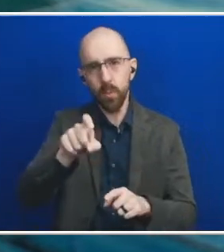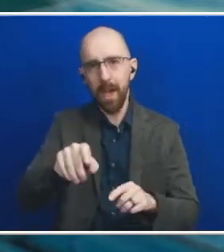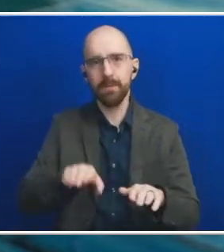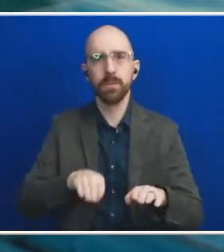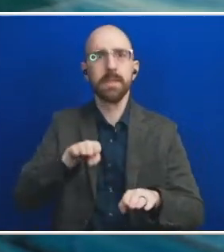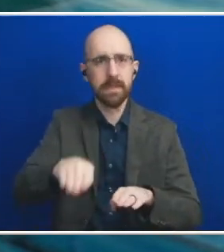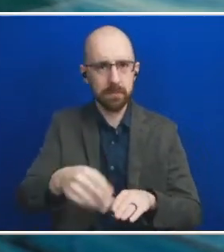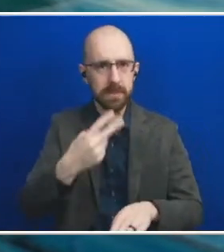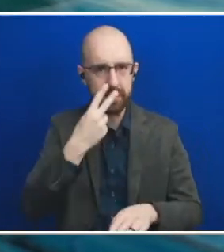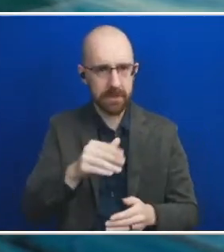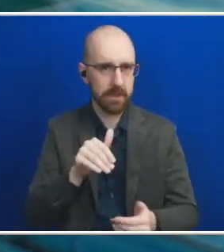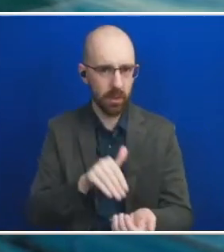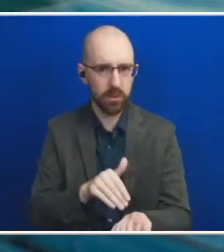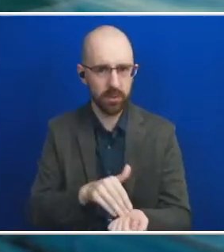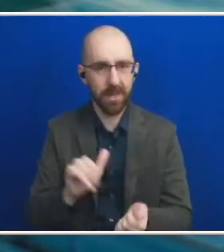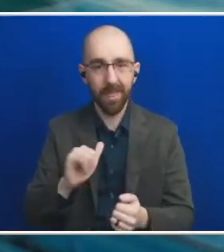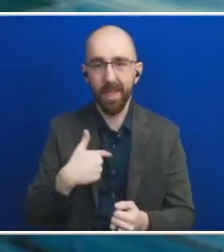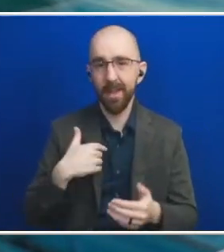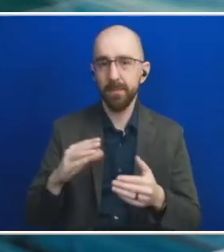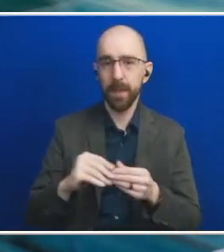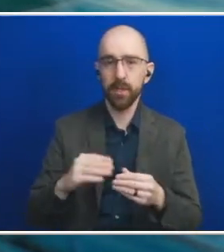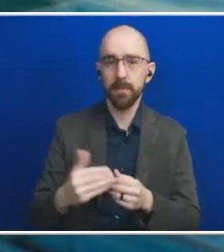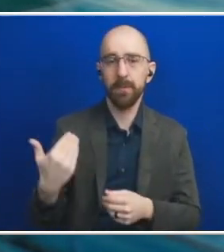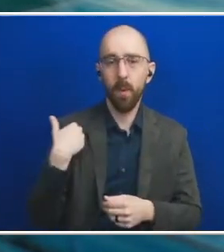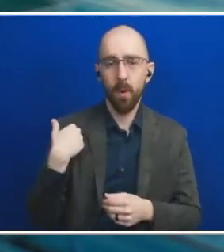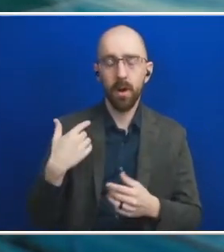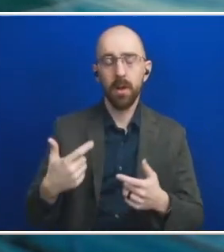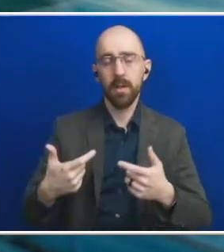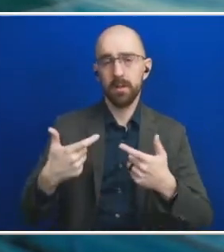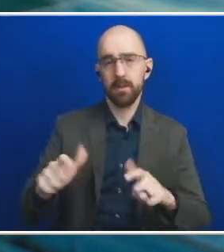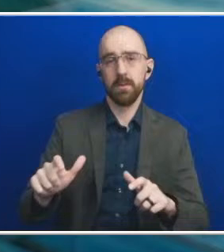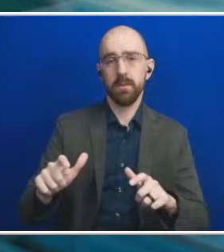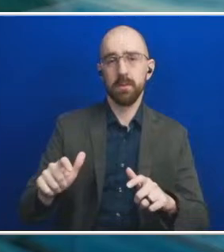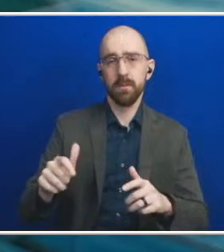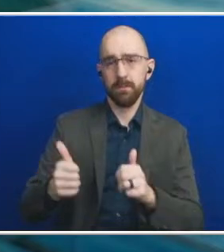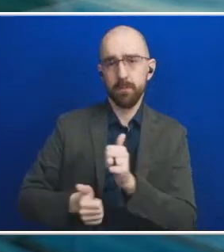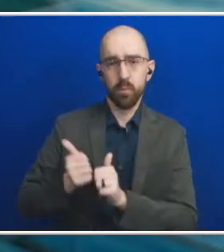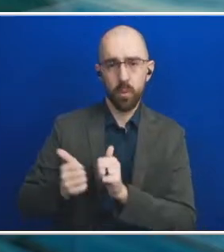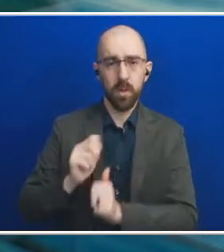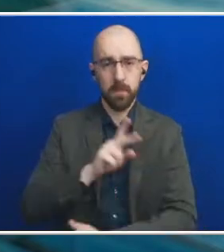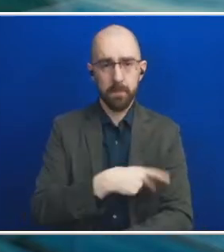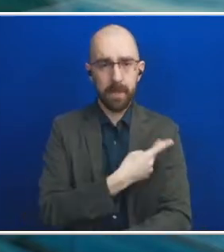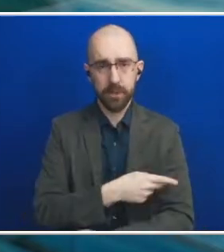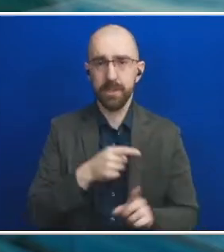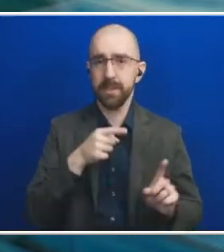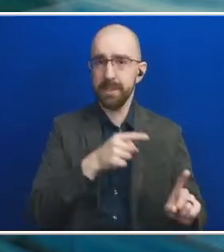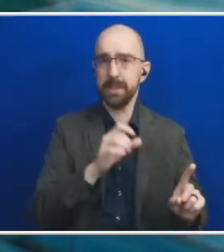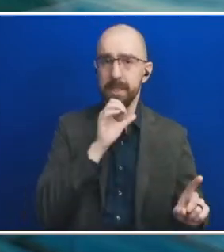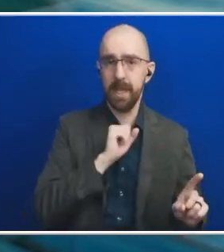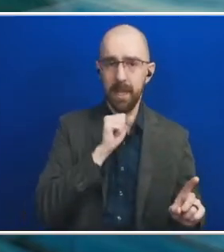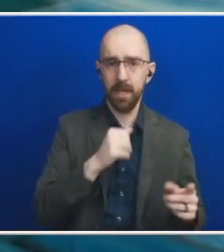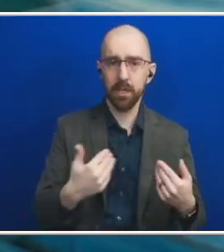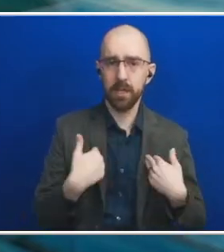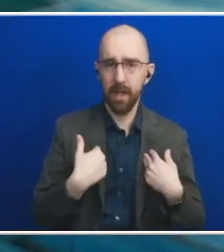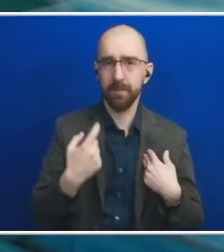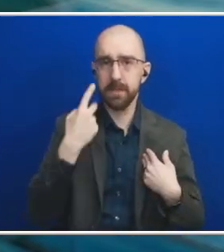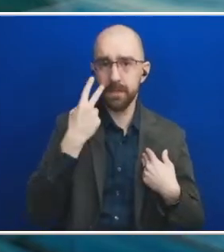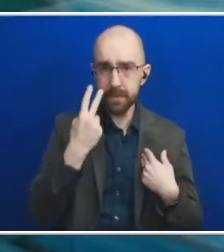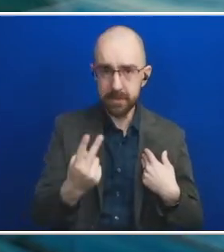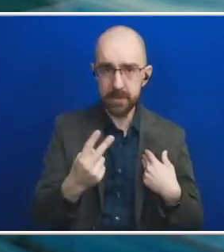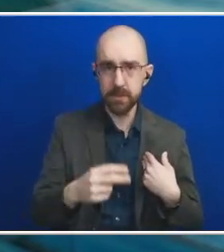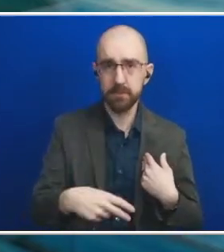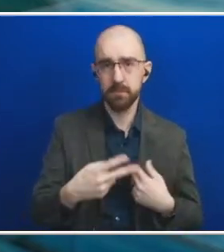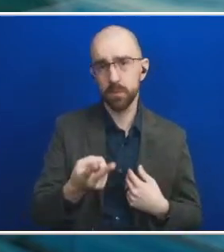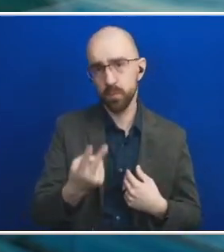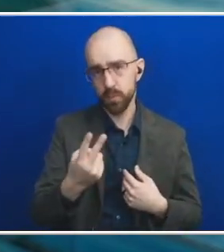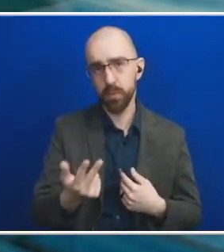said before, the significant vast majority of patients at Jackson's age have seen 2 or 3 doctors before they get diagnosed,